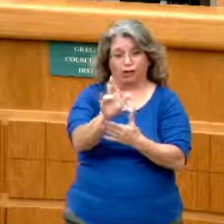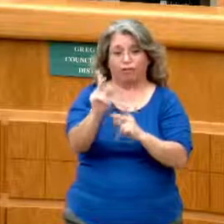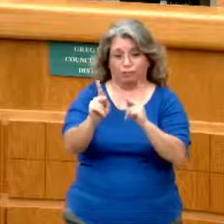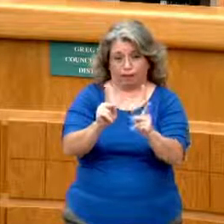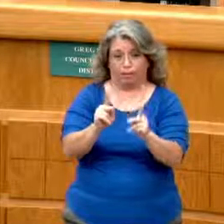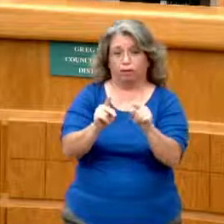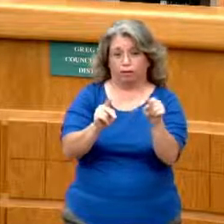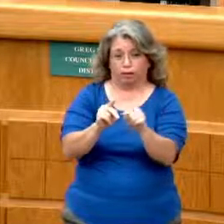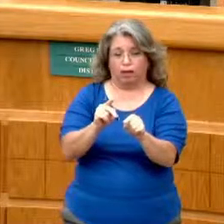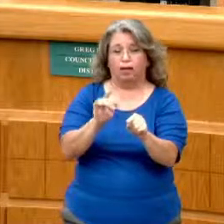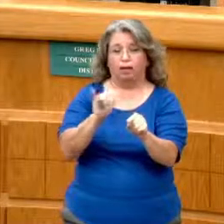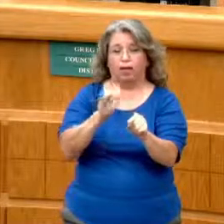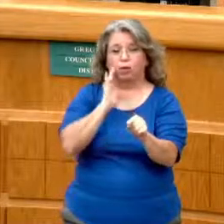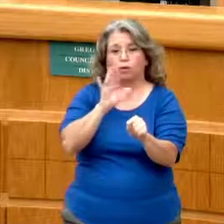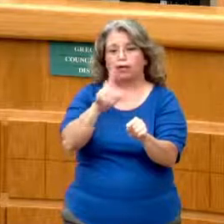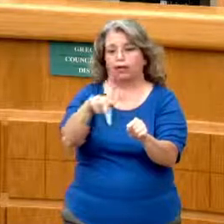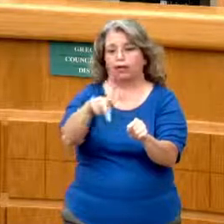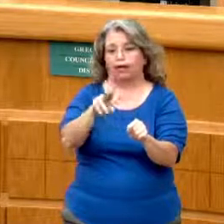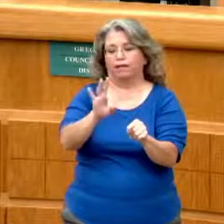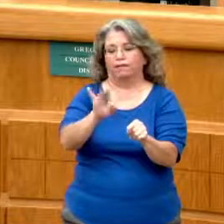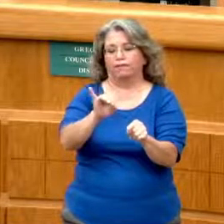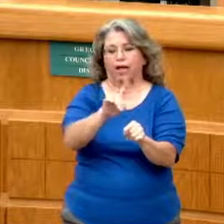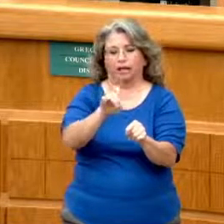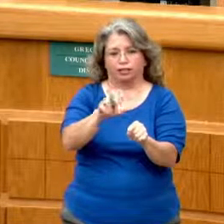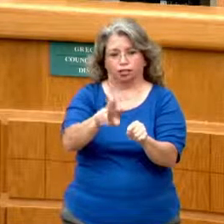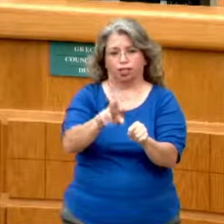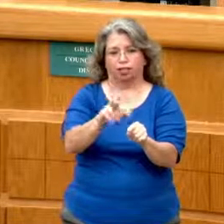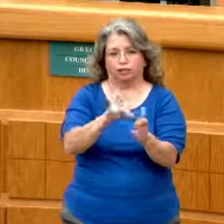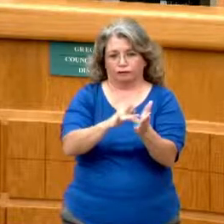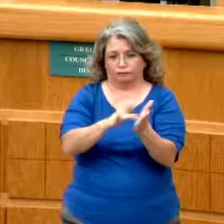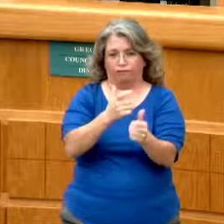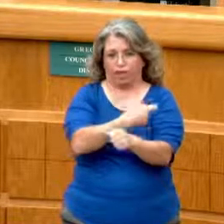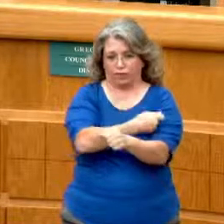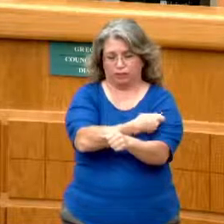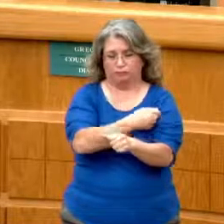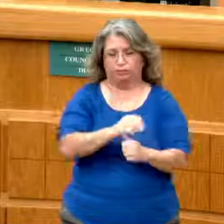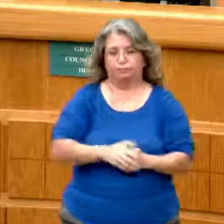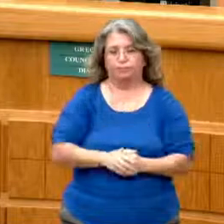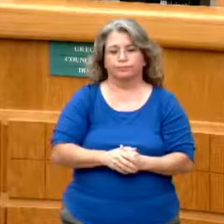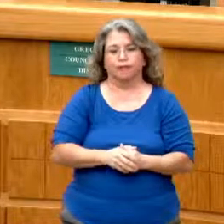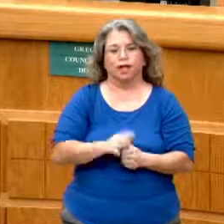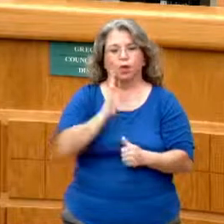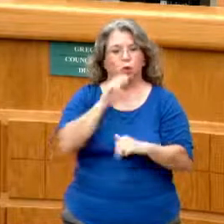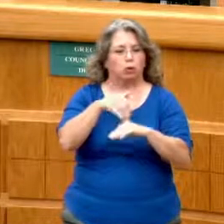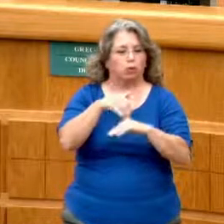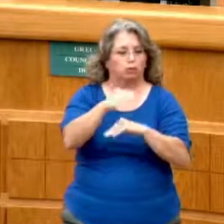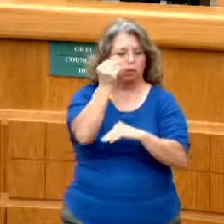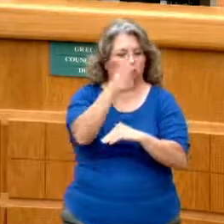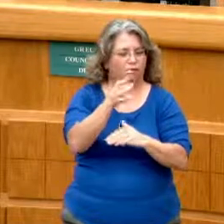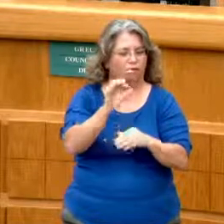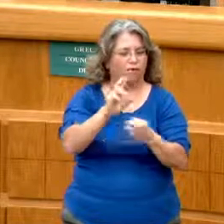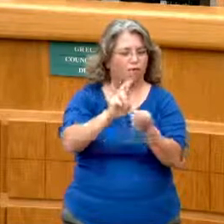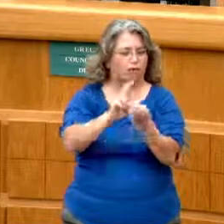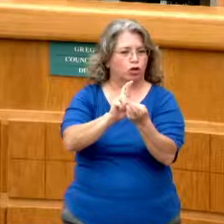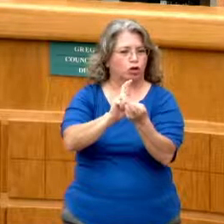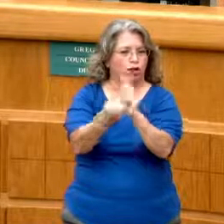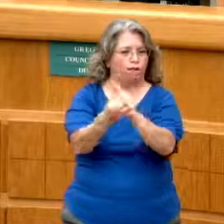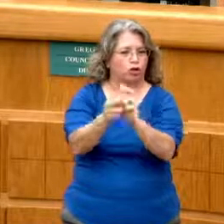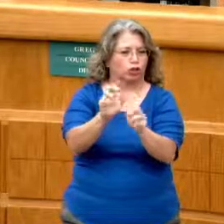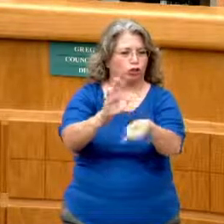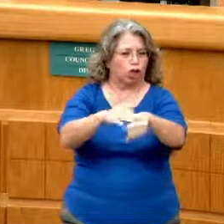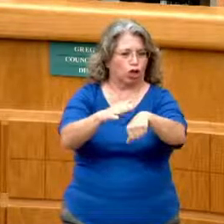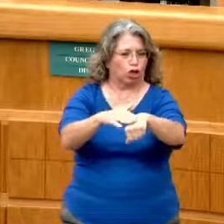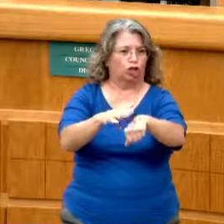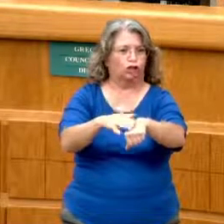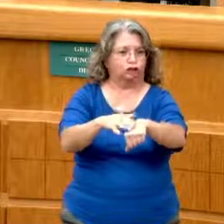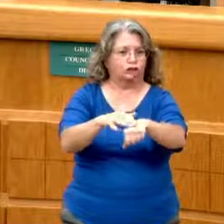be Pfizer. The reverse alert message that will go out will include the date this Thursday, the time, and the location for